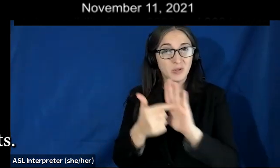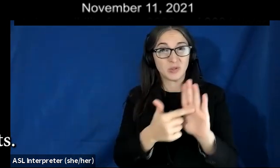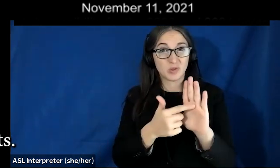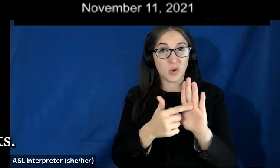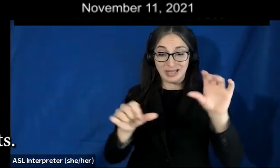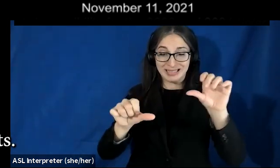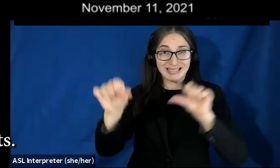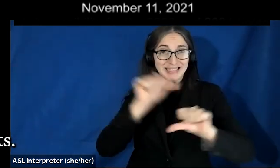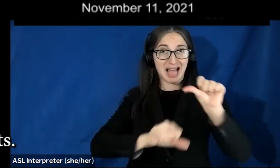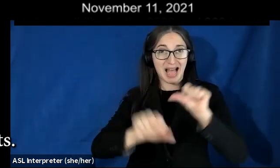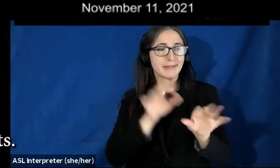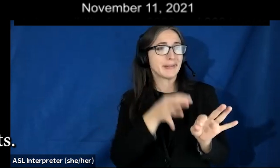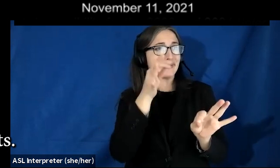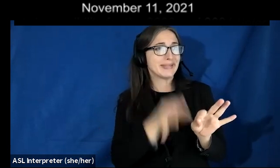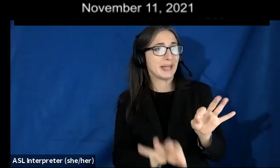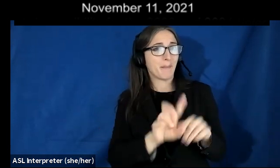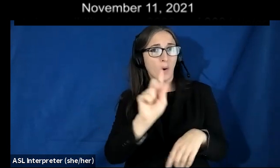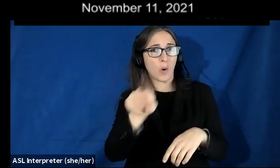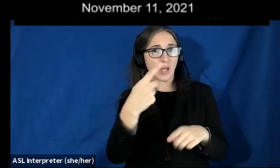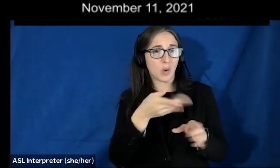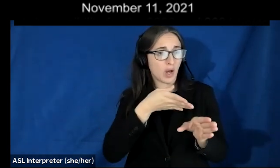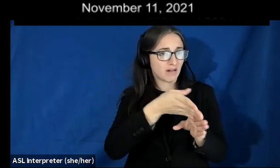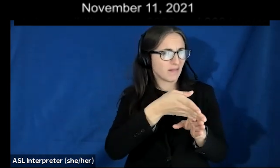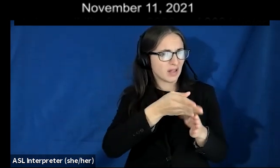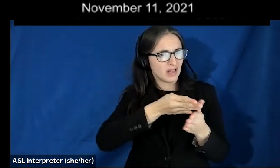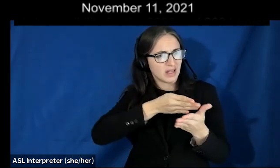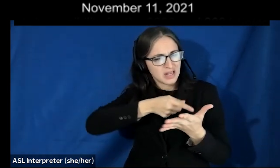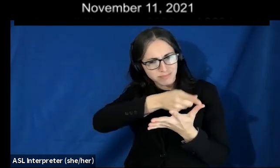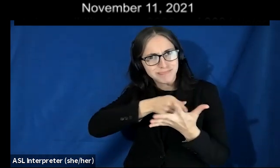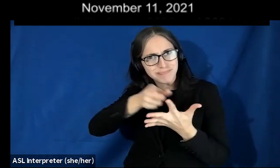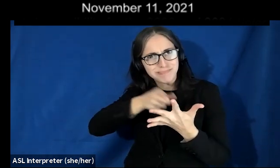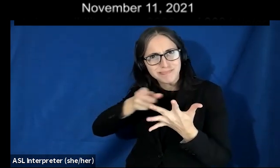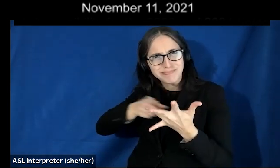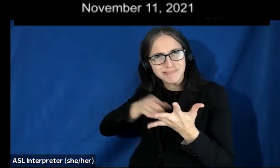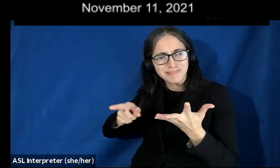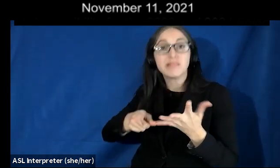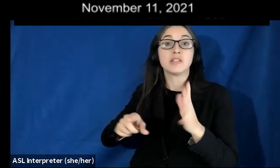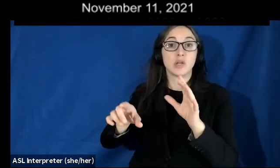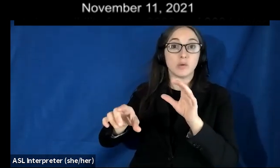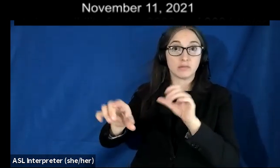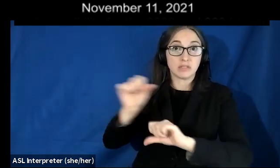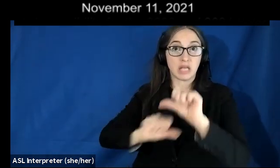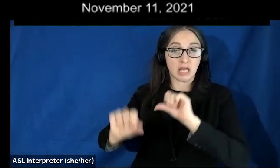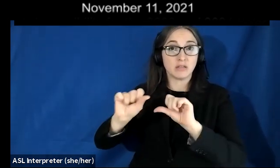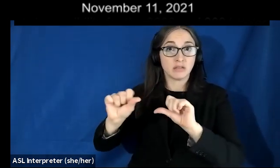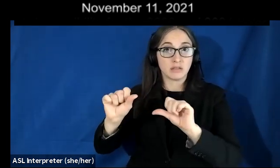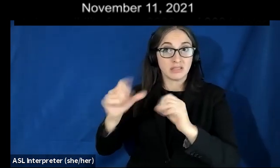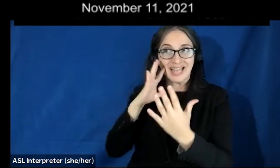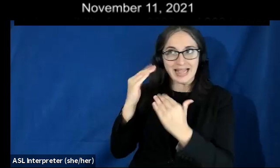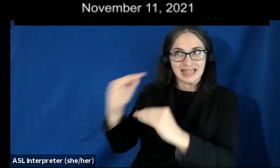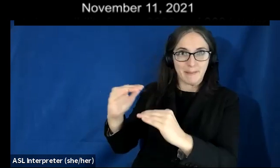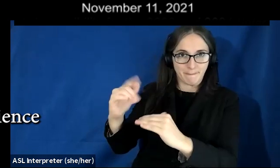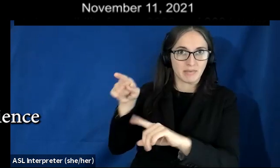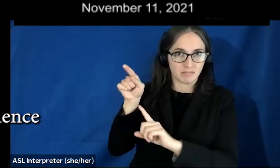construct, and STEM limits this construct. Science, technology, engineering, mathematics limits this.